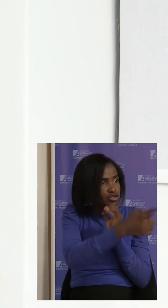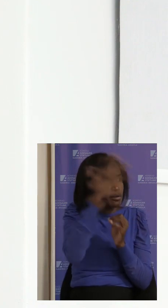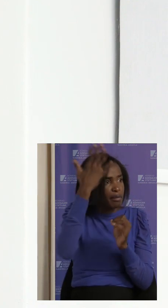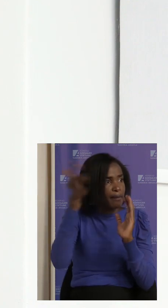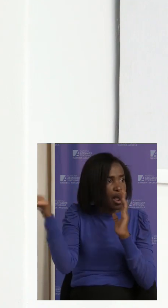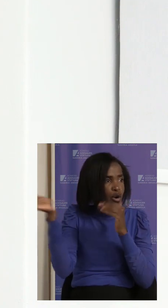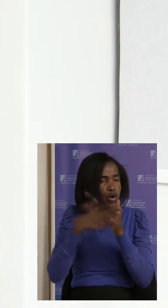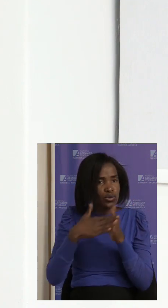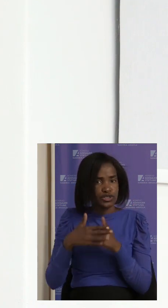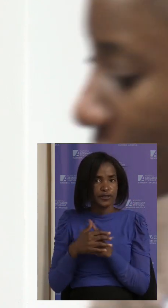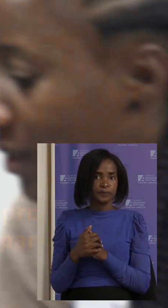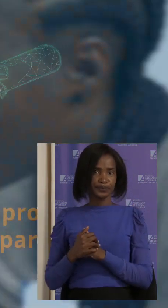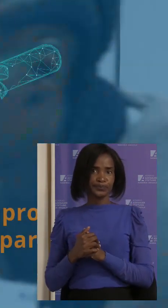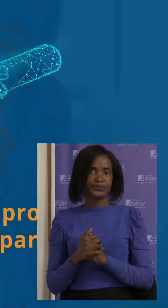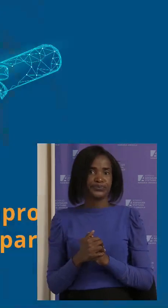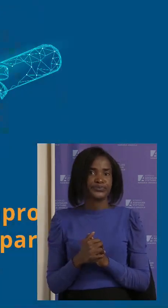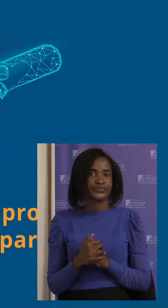remarks.